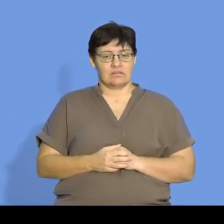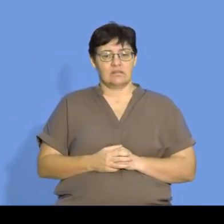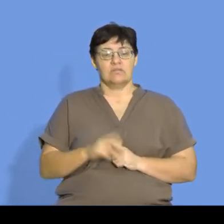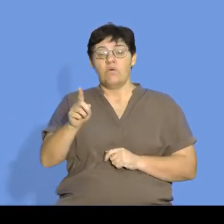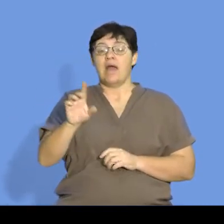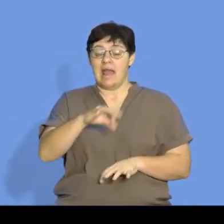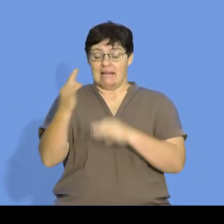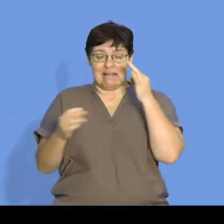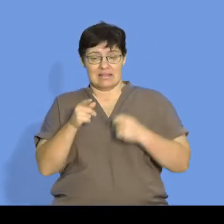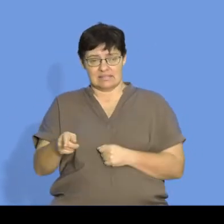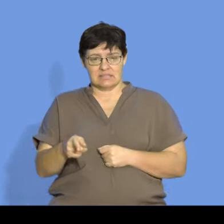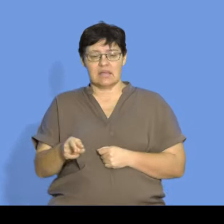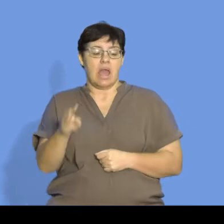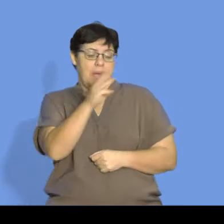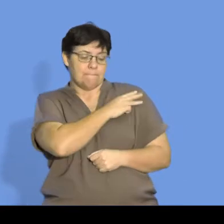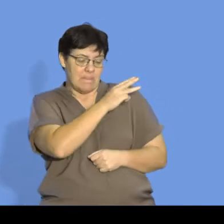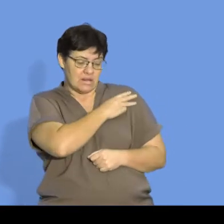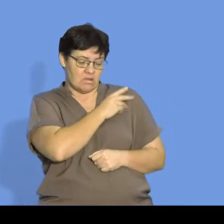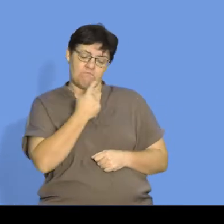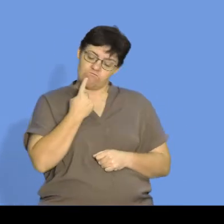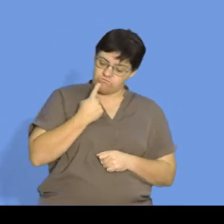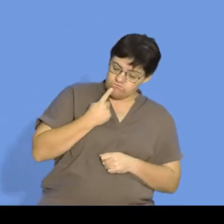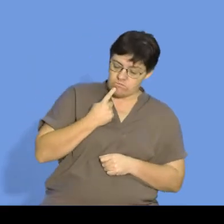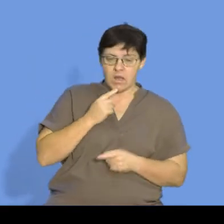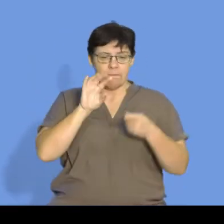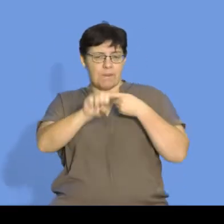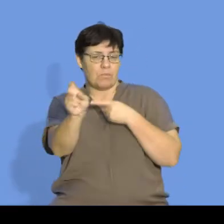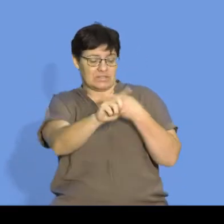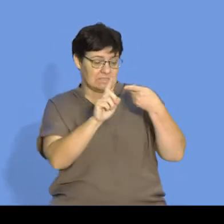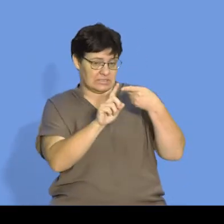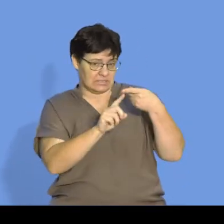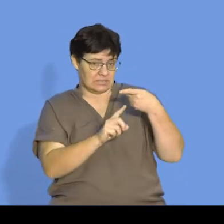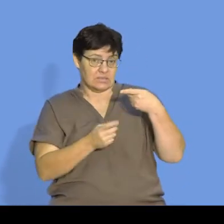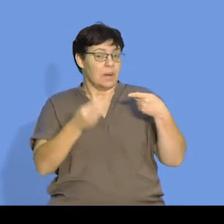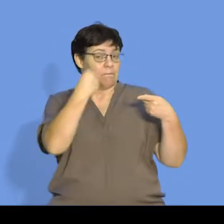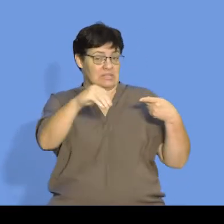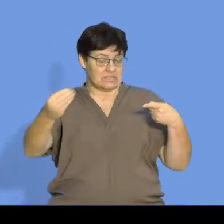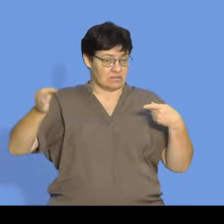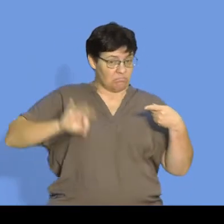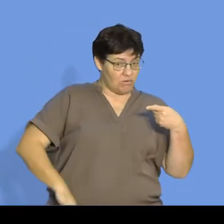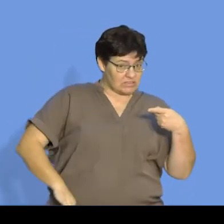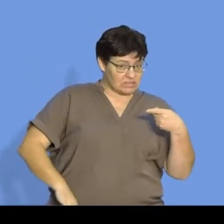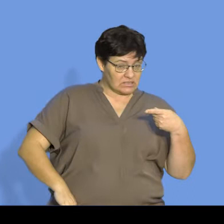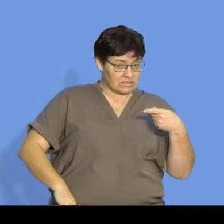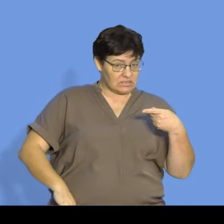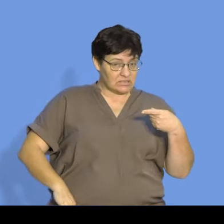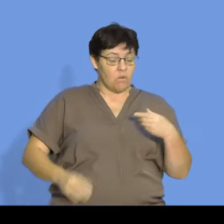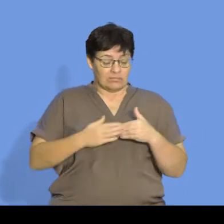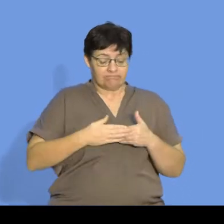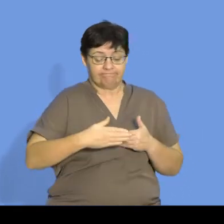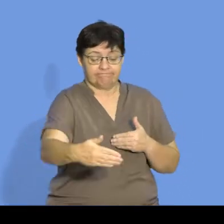statements, management can ascertain whether, one, the business will be profitable over the budget